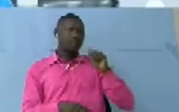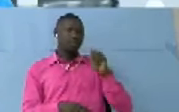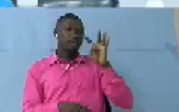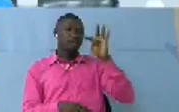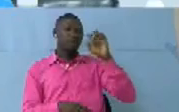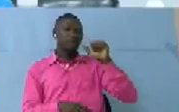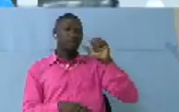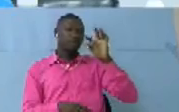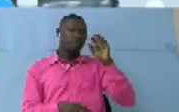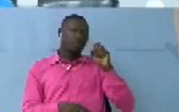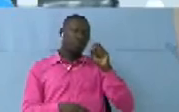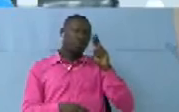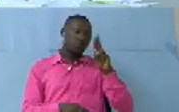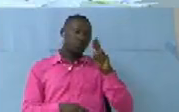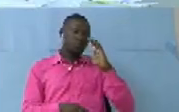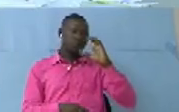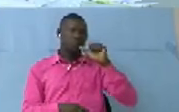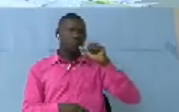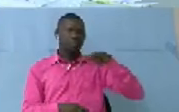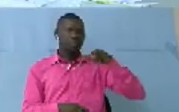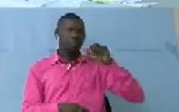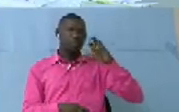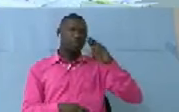Mata Jawara. Fatu Mata Jawara.